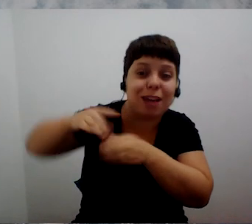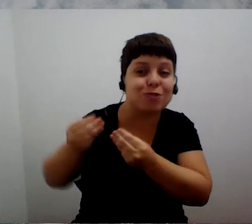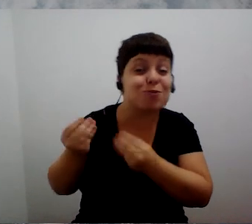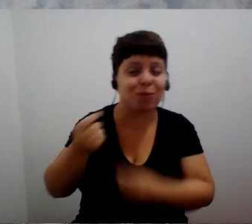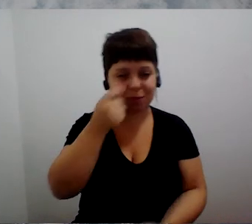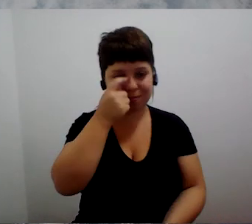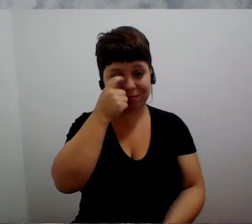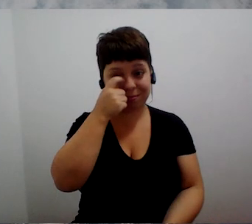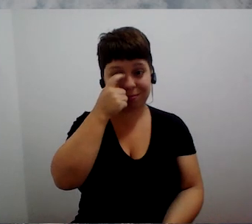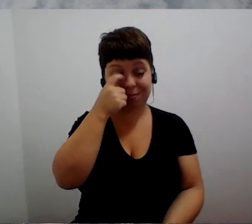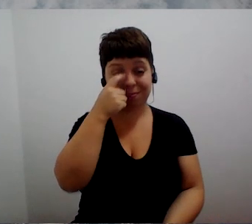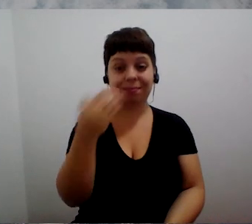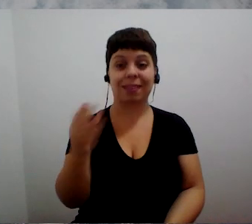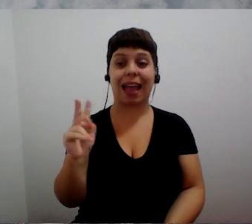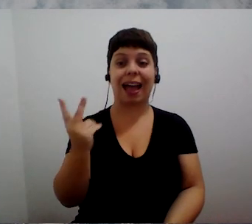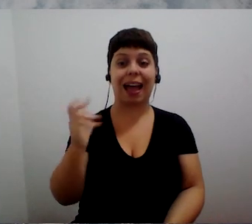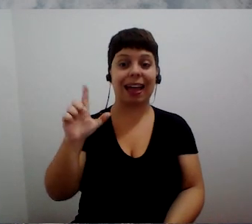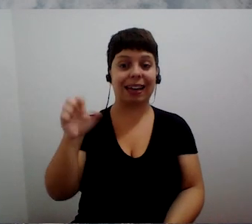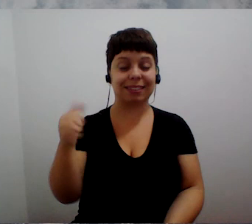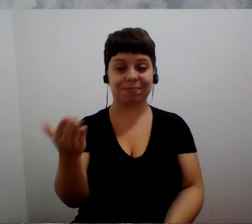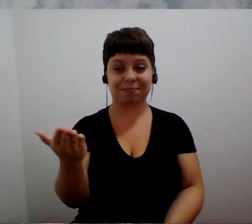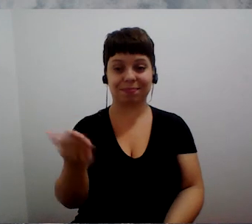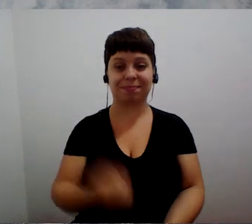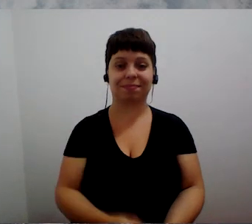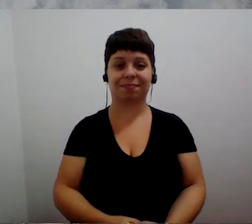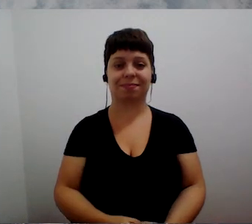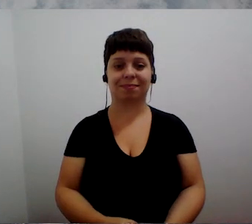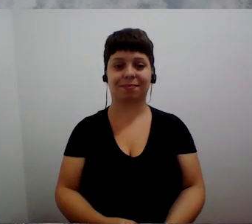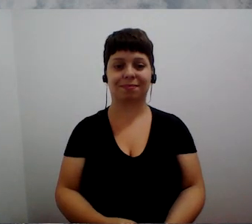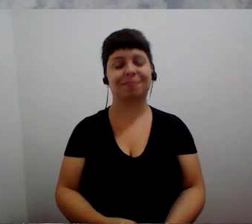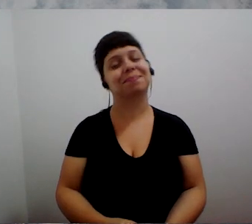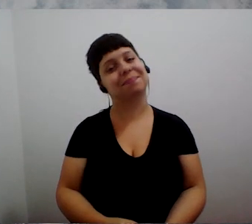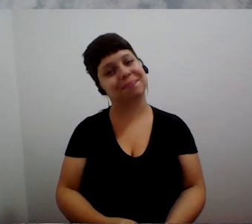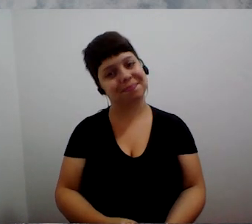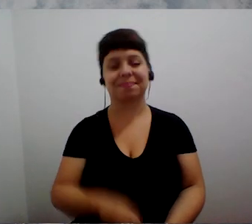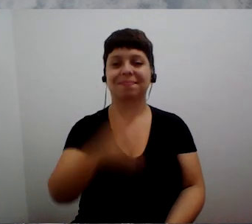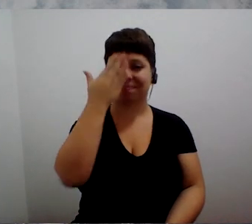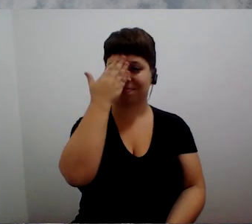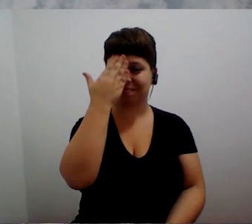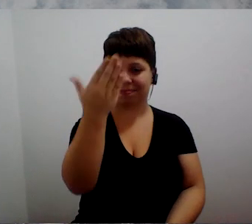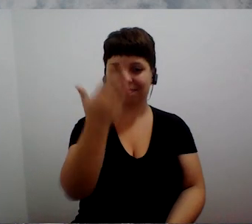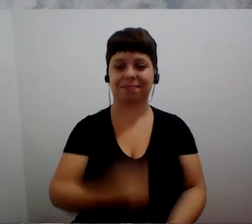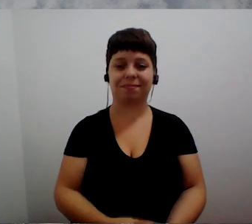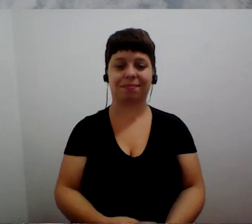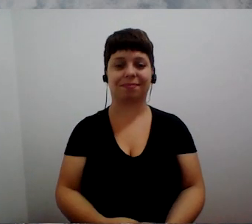and how you seeded this movement in the world. So Helen, have the floor, please.